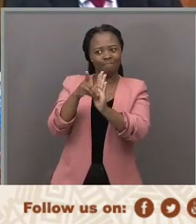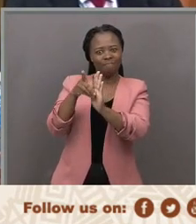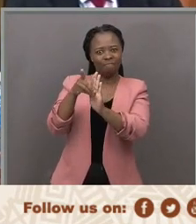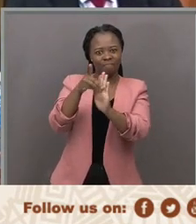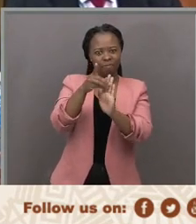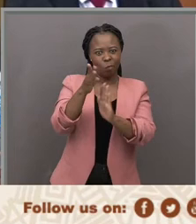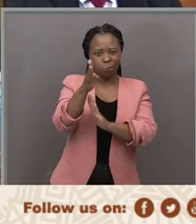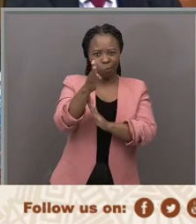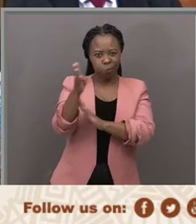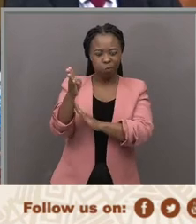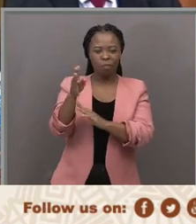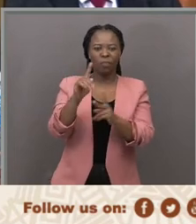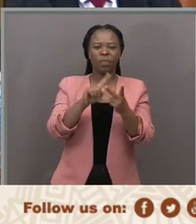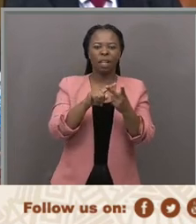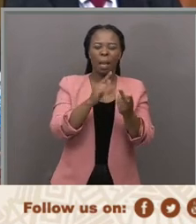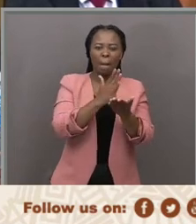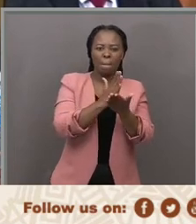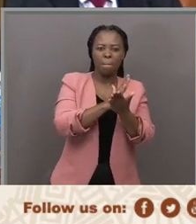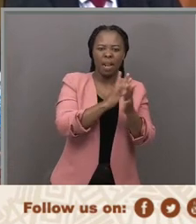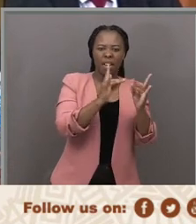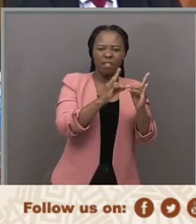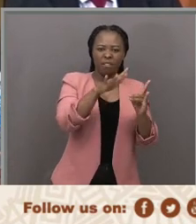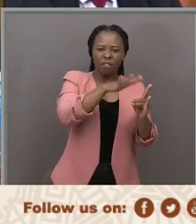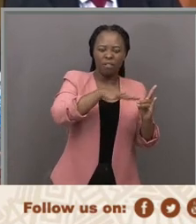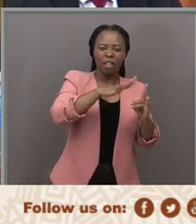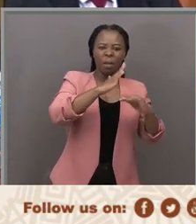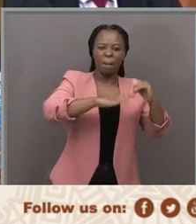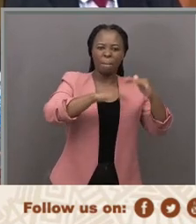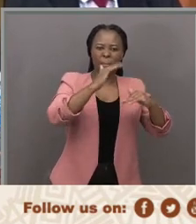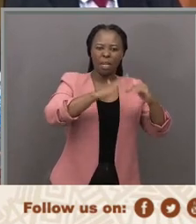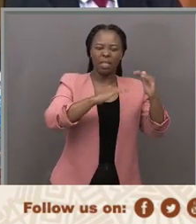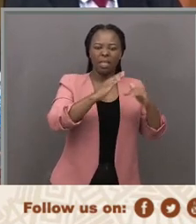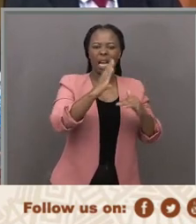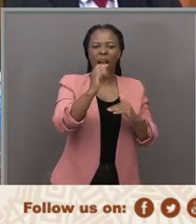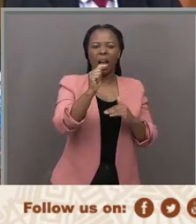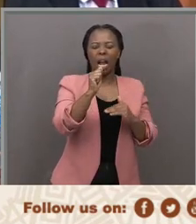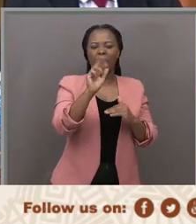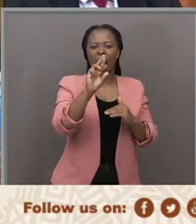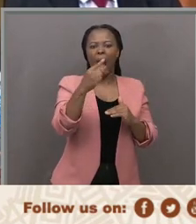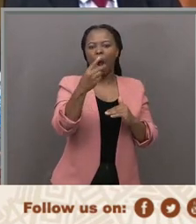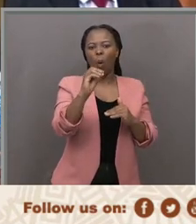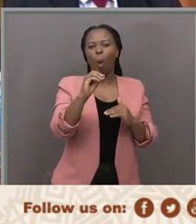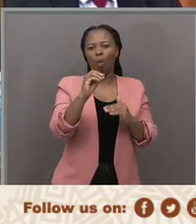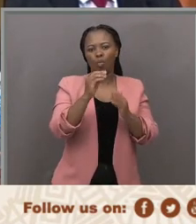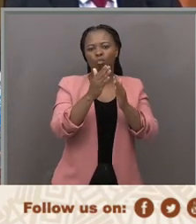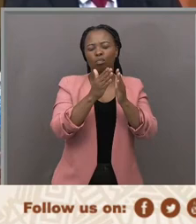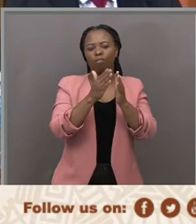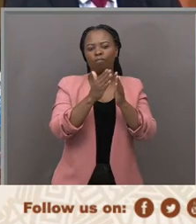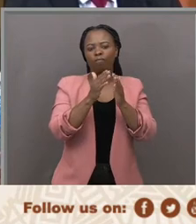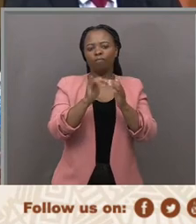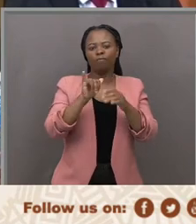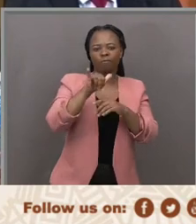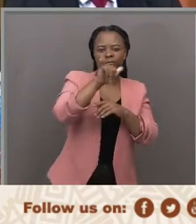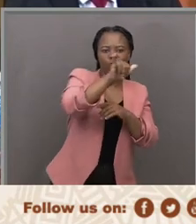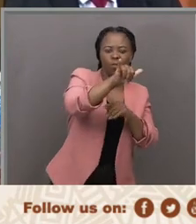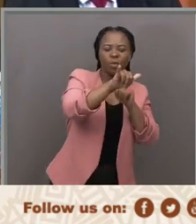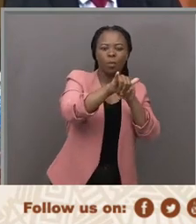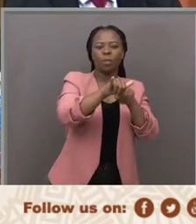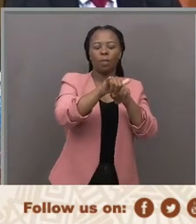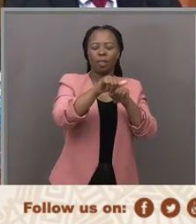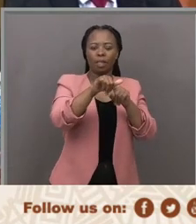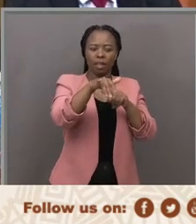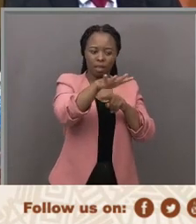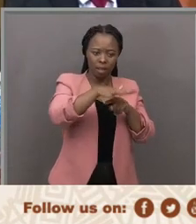The midfield cargo terminal, that's the construction of the cargo terminal, which is going to be a game changer for cargo